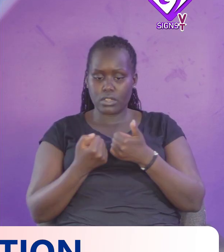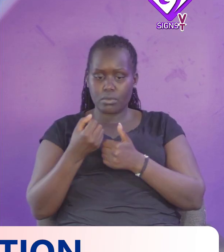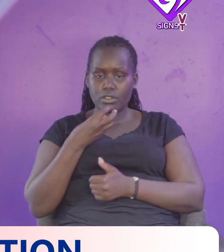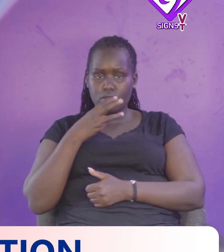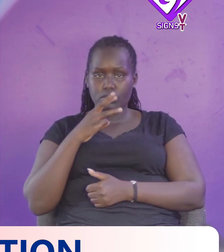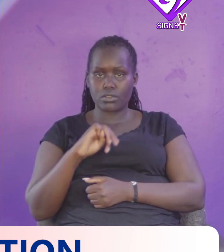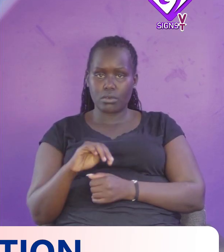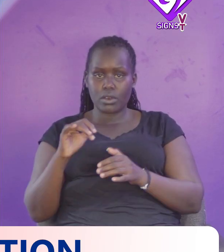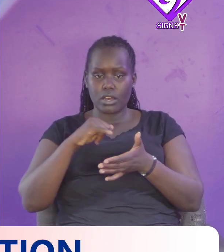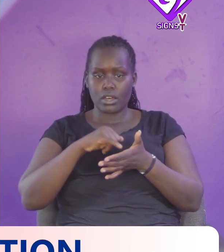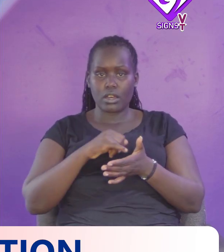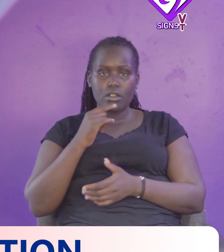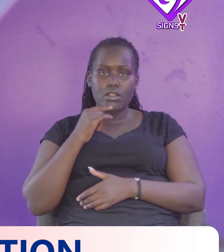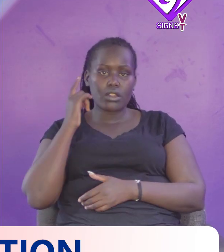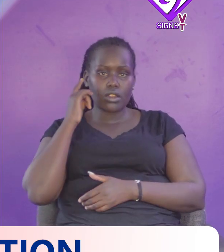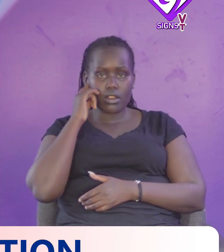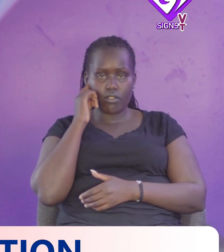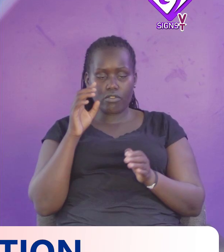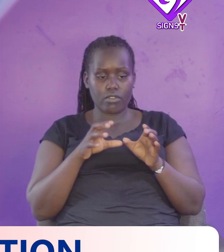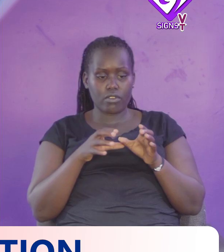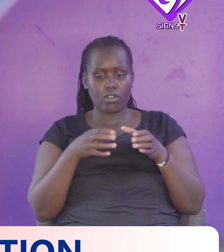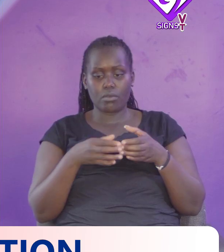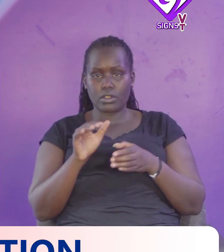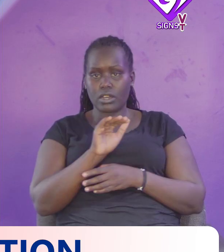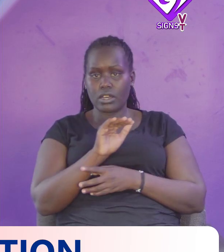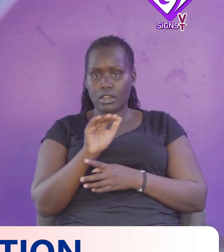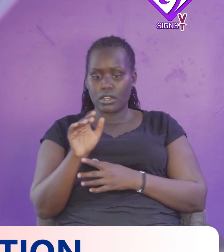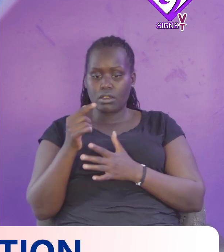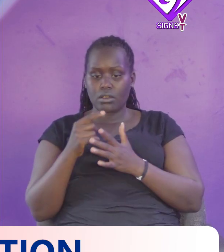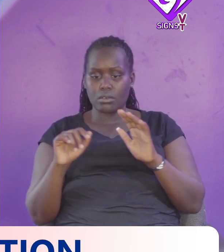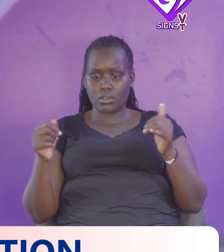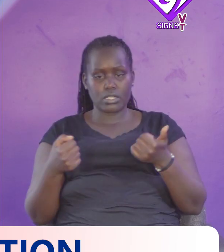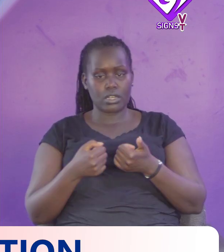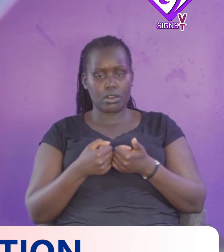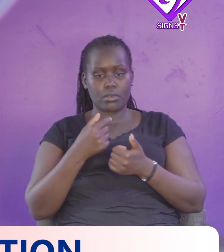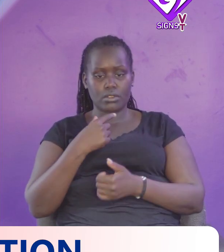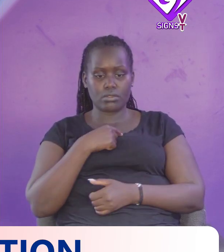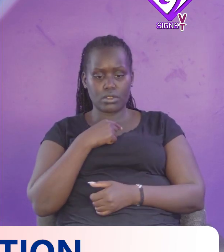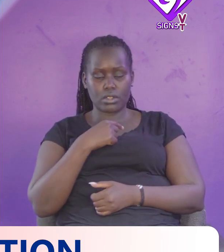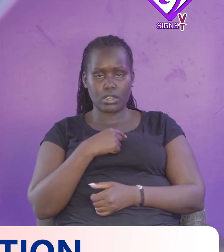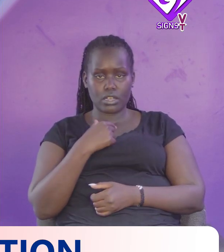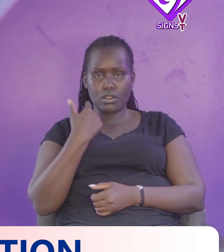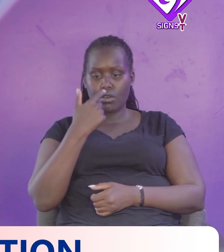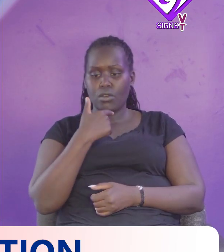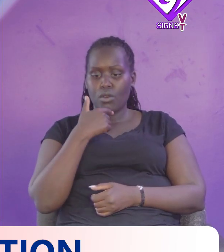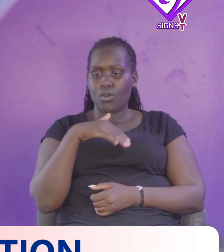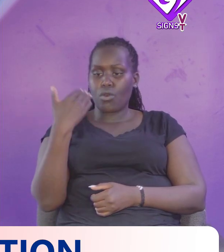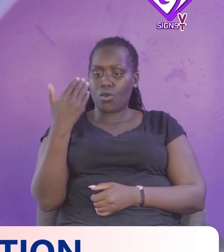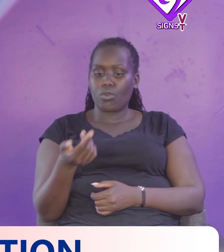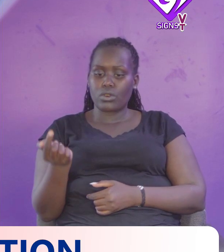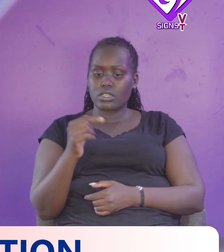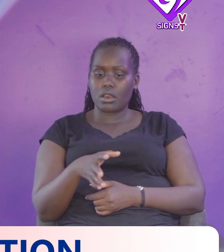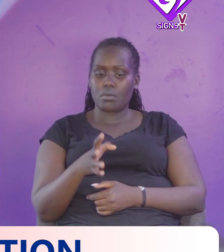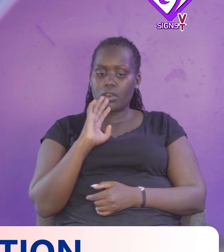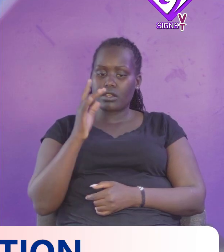Including the deaf community. They're just asking what happened to the guests that used to come and talk to us